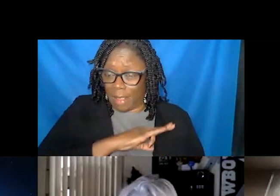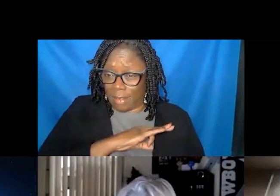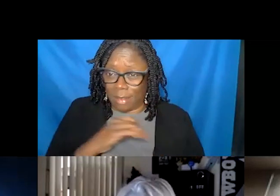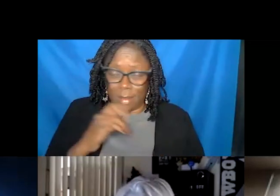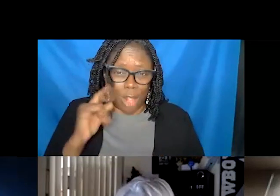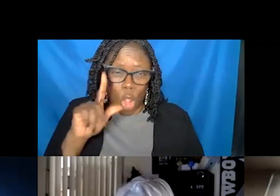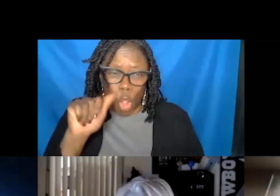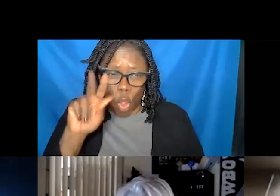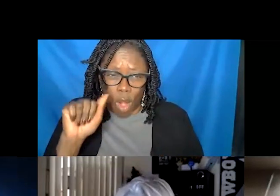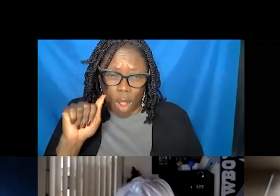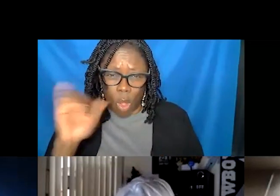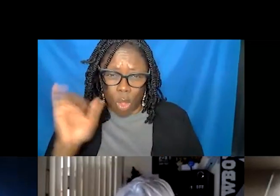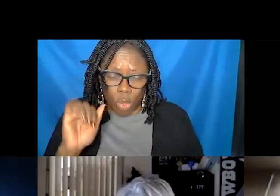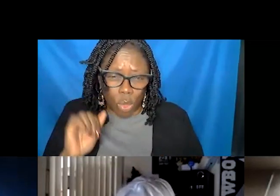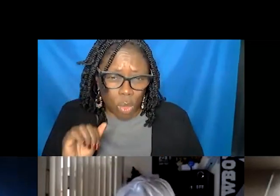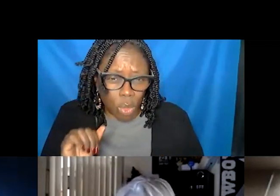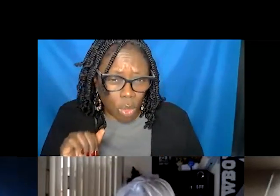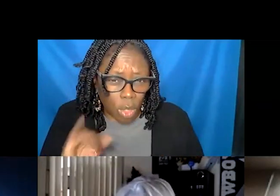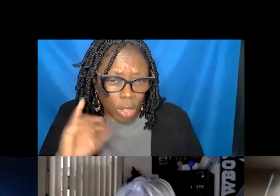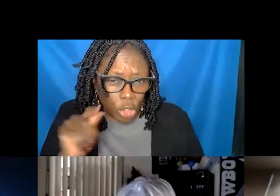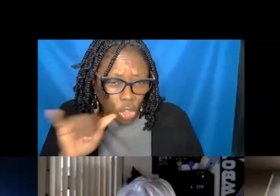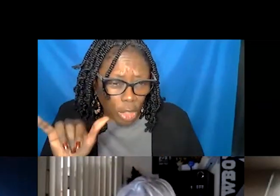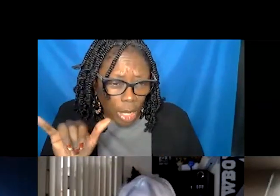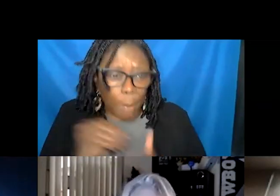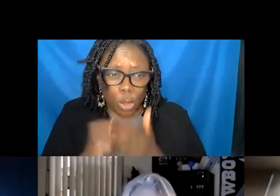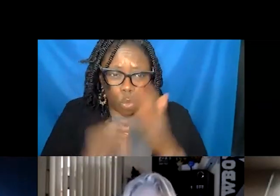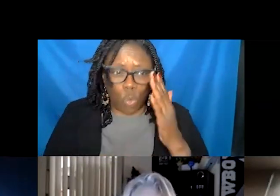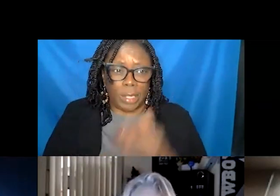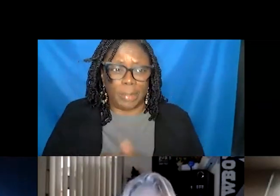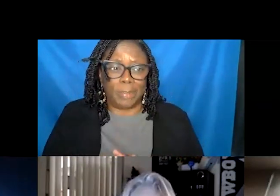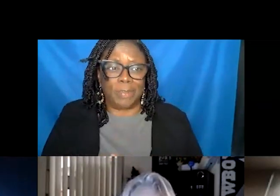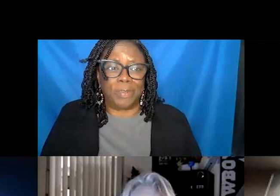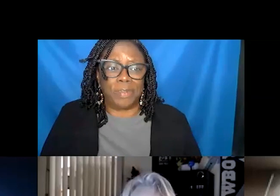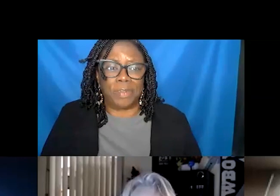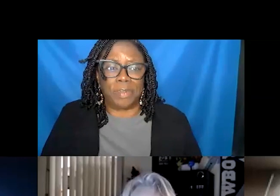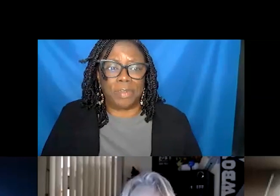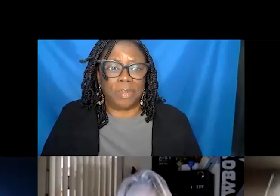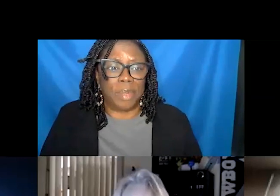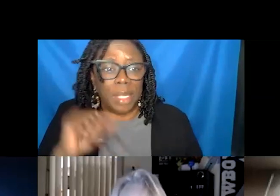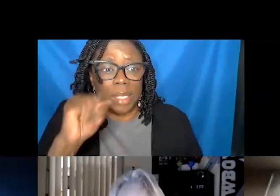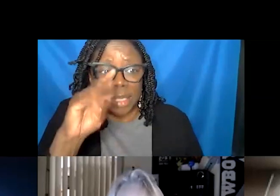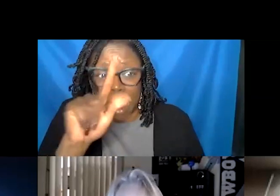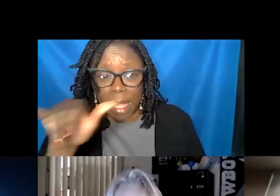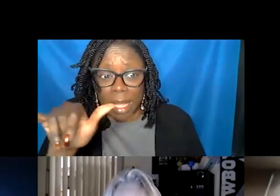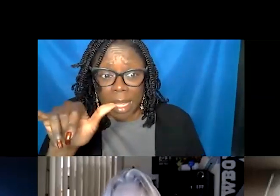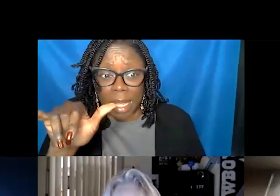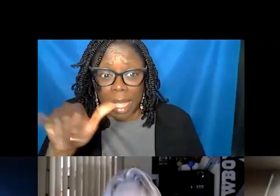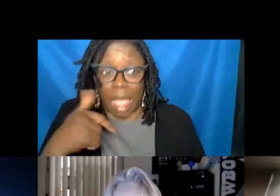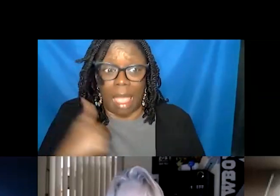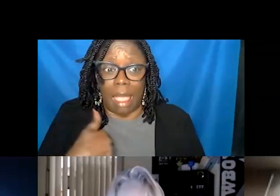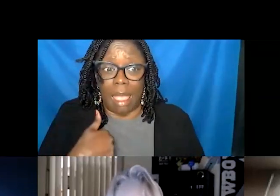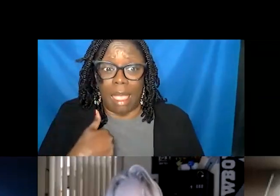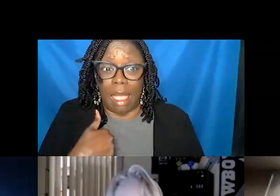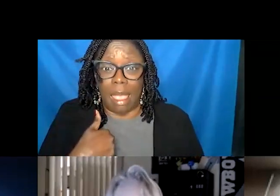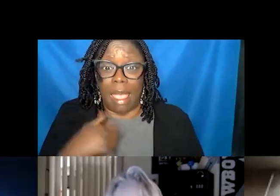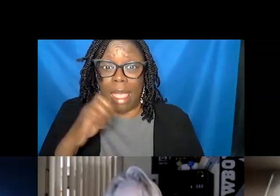English instructor. I'm Jay Franklin. I'm a student here. Sally Potter, and I am an